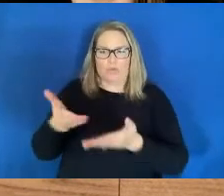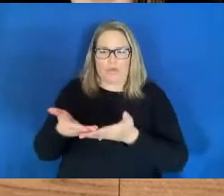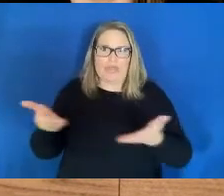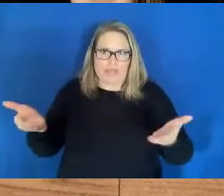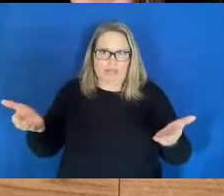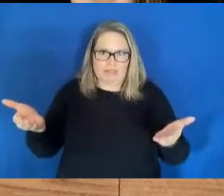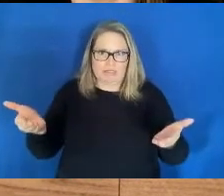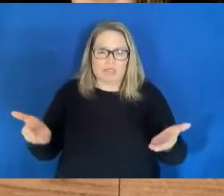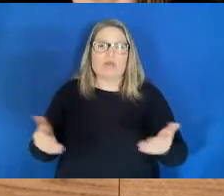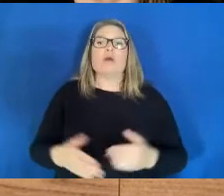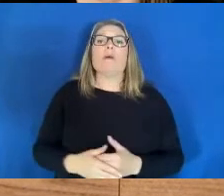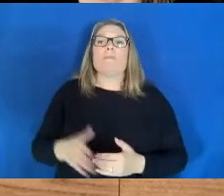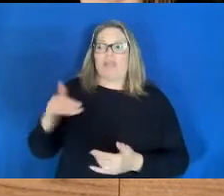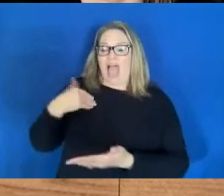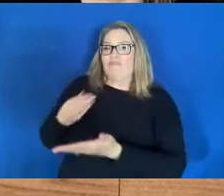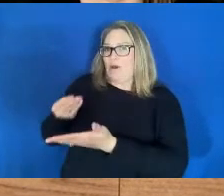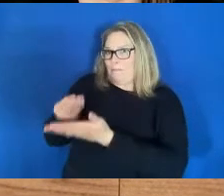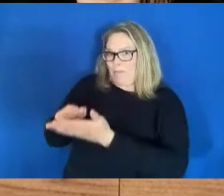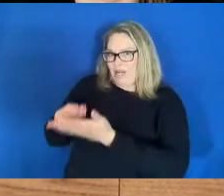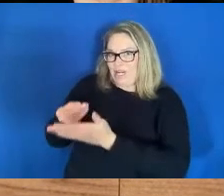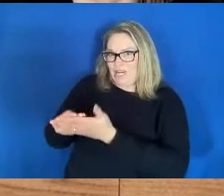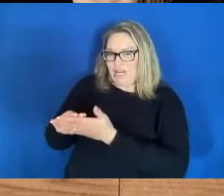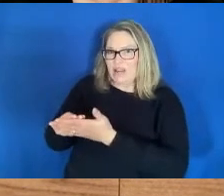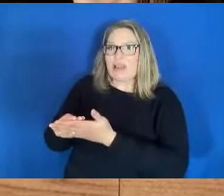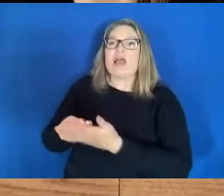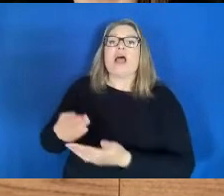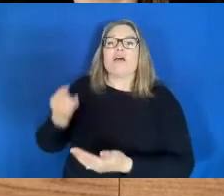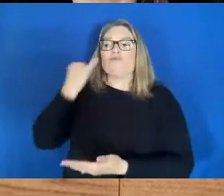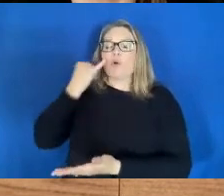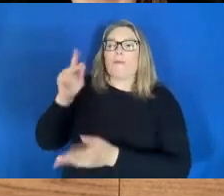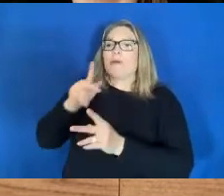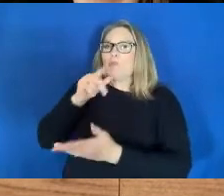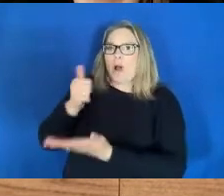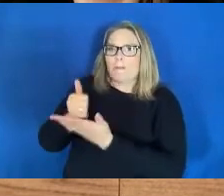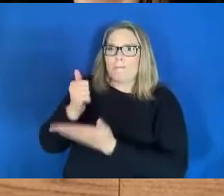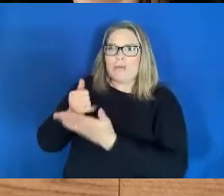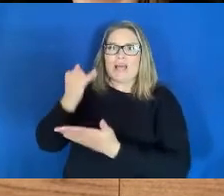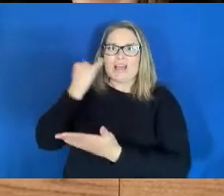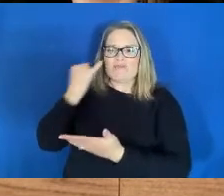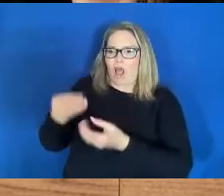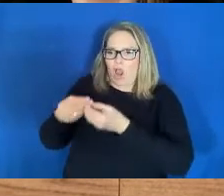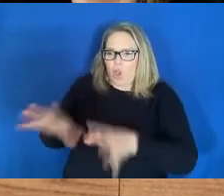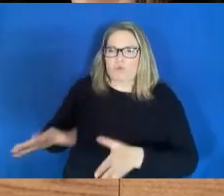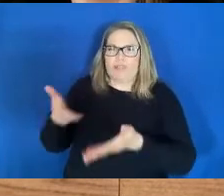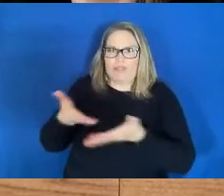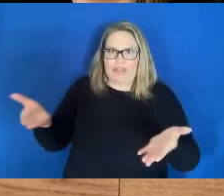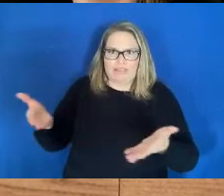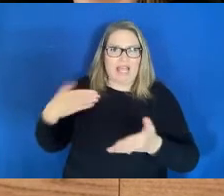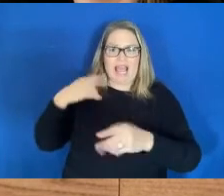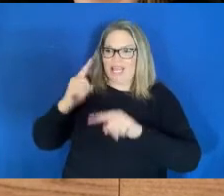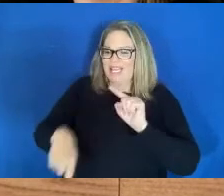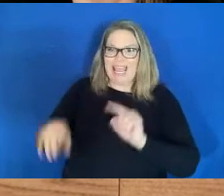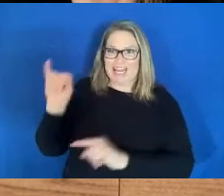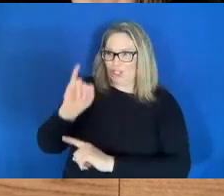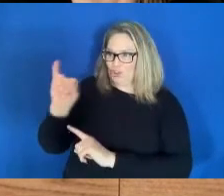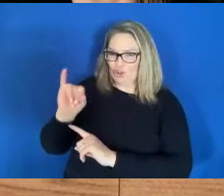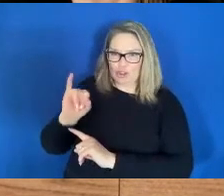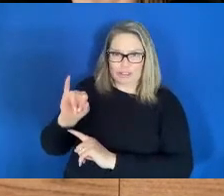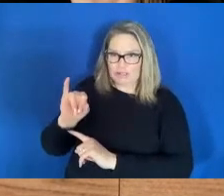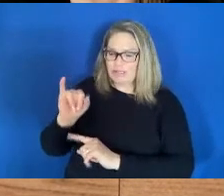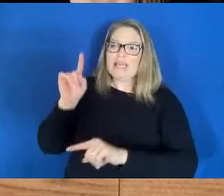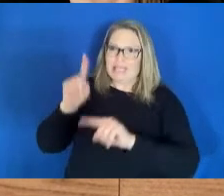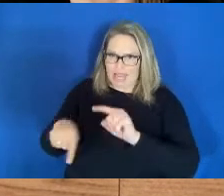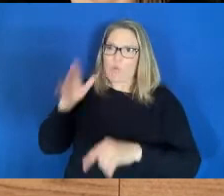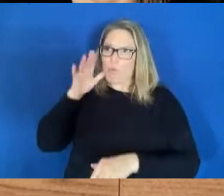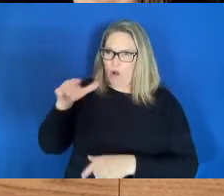disaster financial assistance is only available to help New Brunswickers for losses that could not be insured. Overland